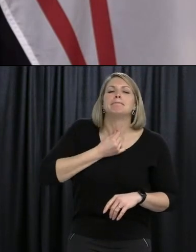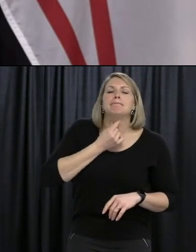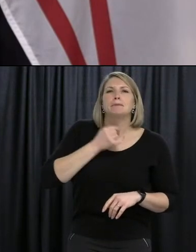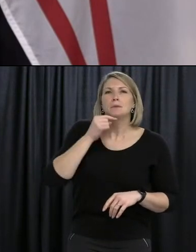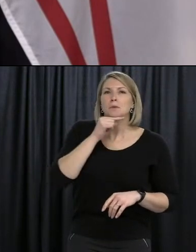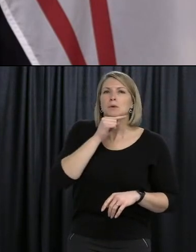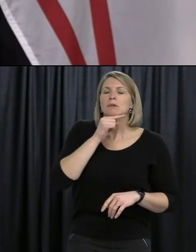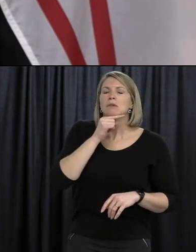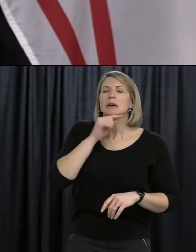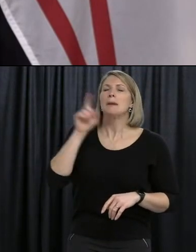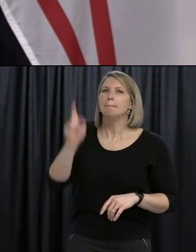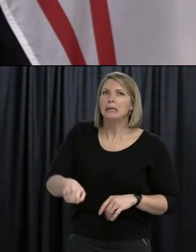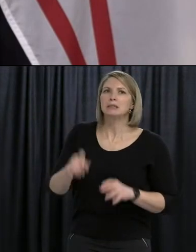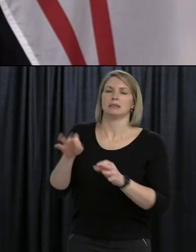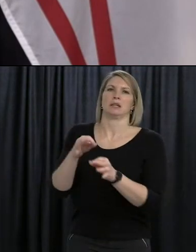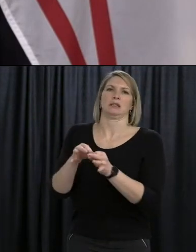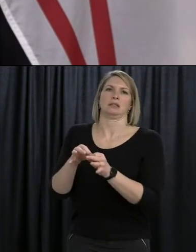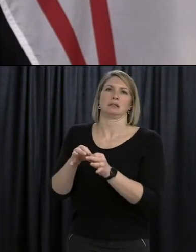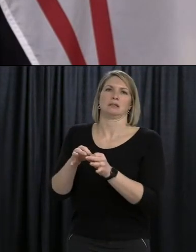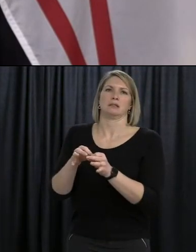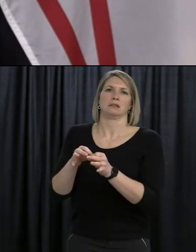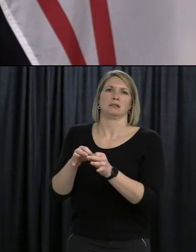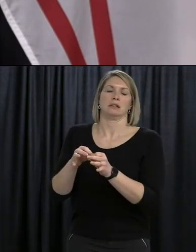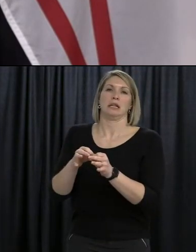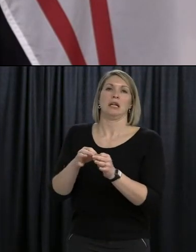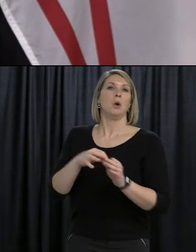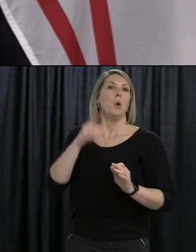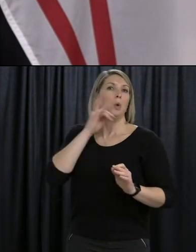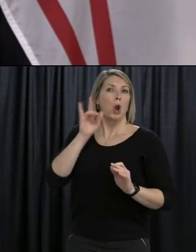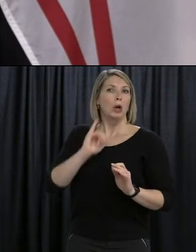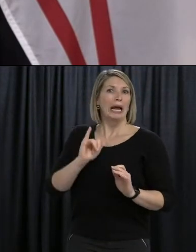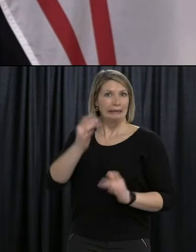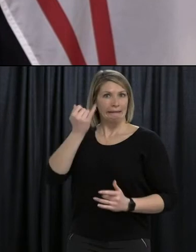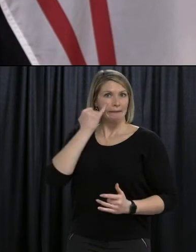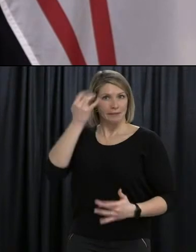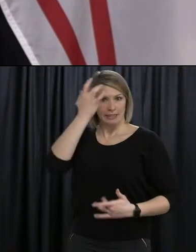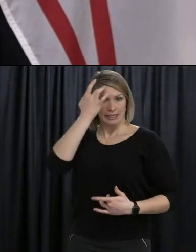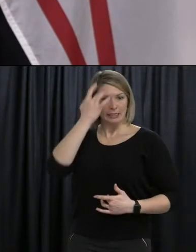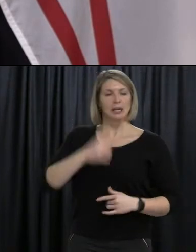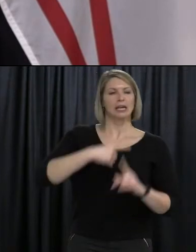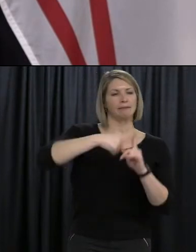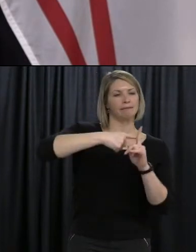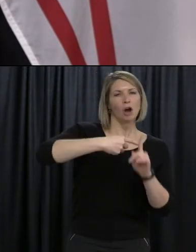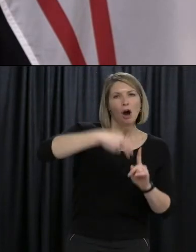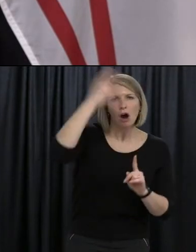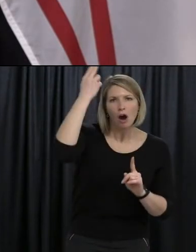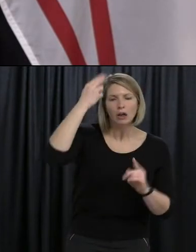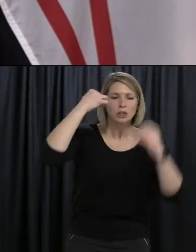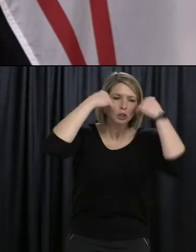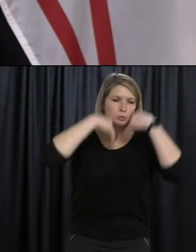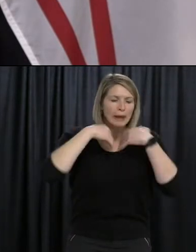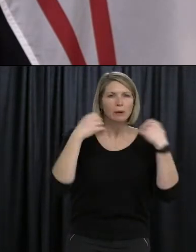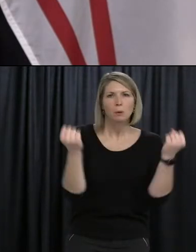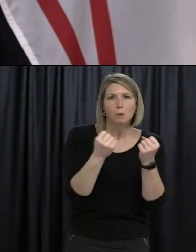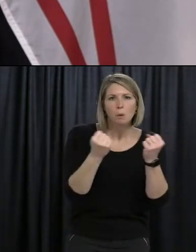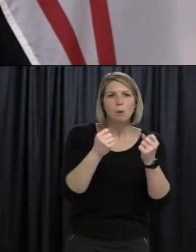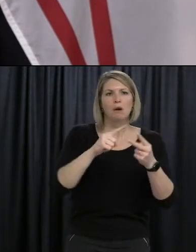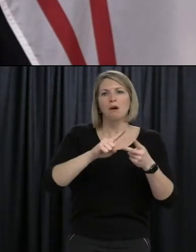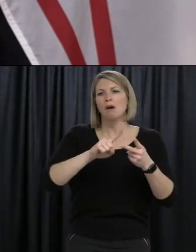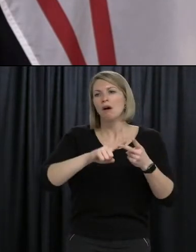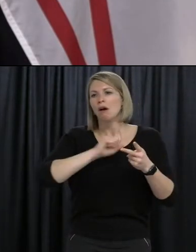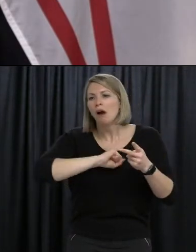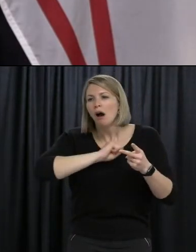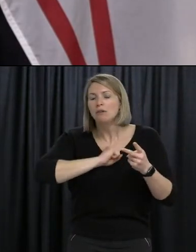tested. The symptom list is fever, including chills and sweats, a new or worsening